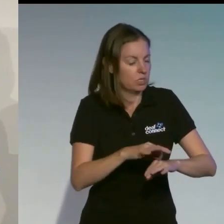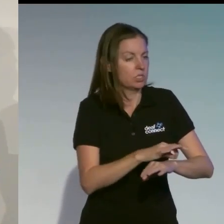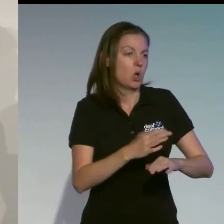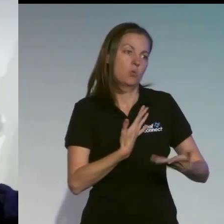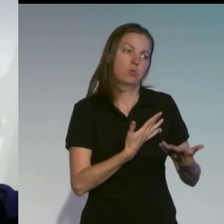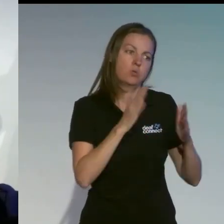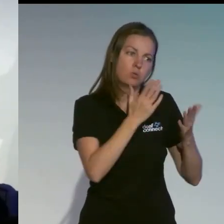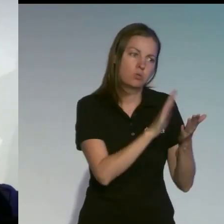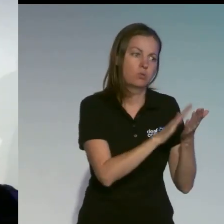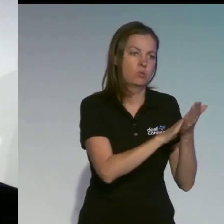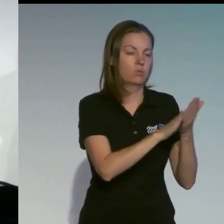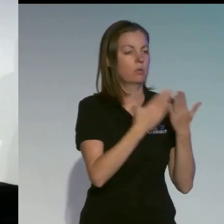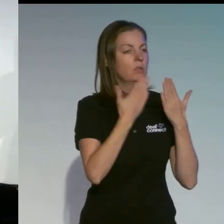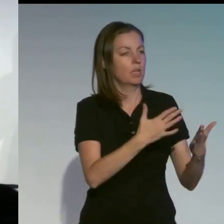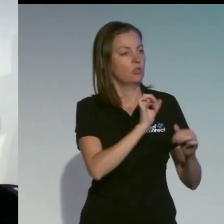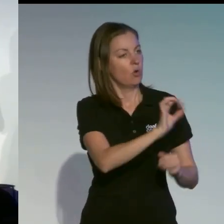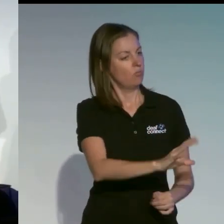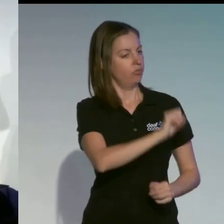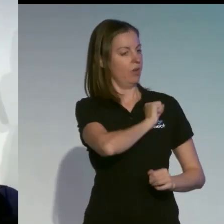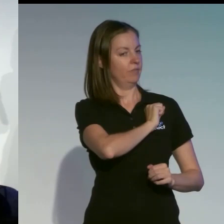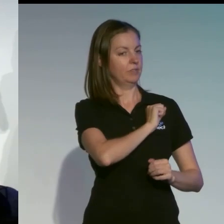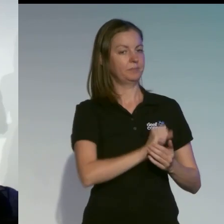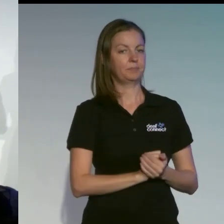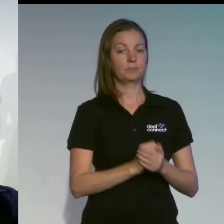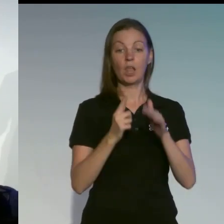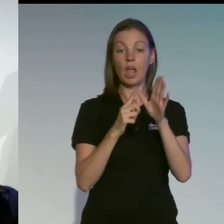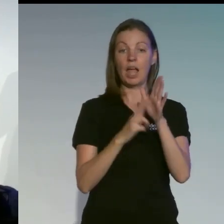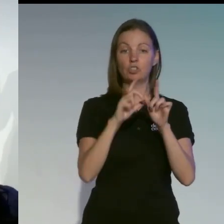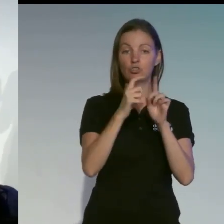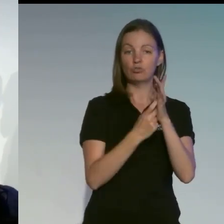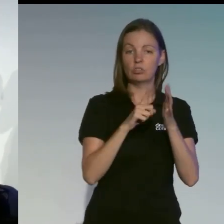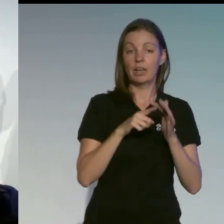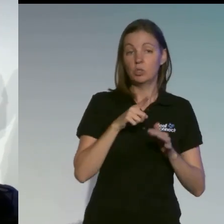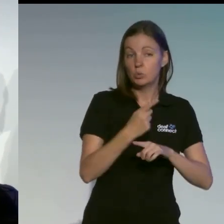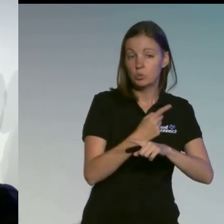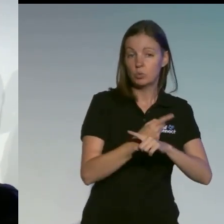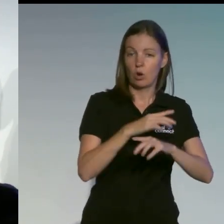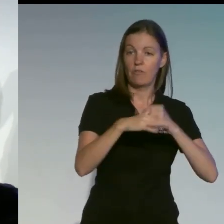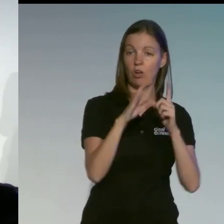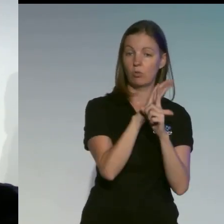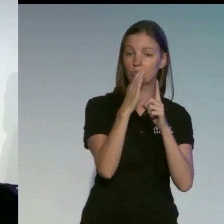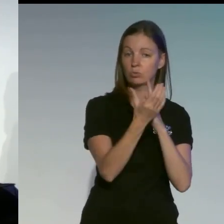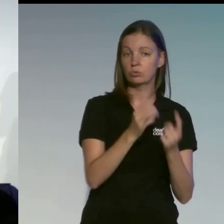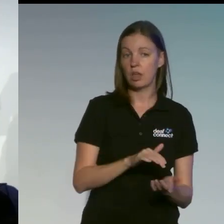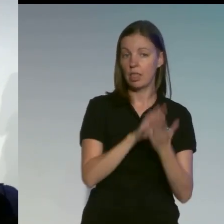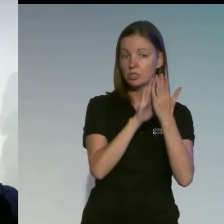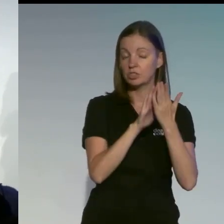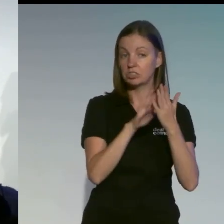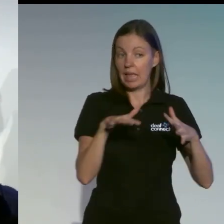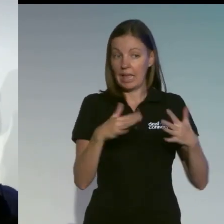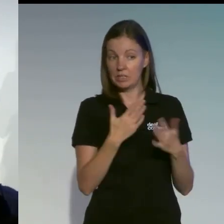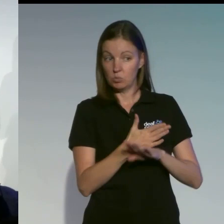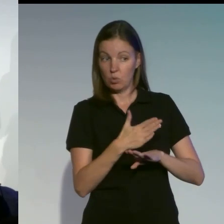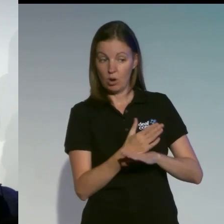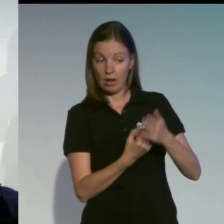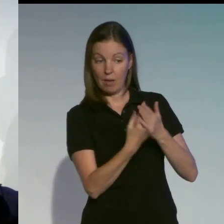Andre, you just trying to look at the different dimensions. I know you've touched on the cultural challenges. I don't know if there's work been going